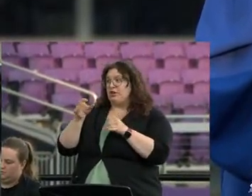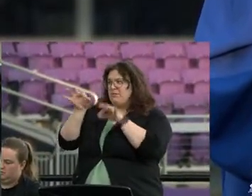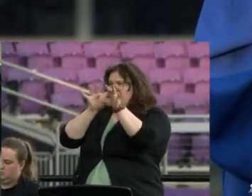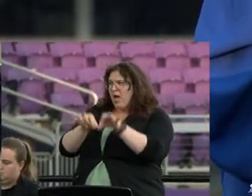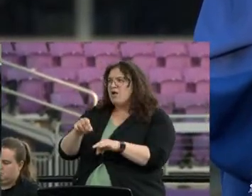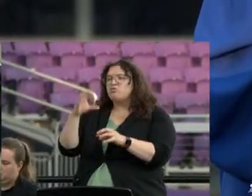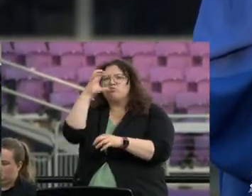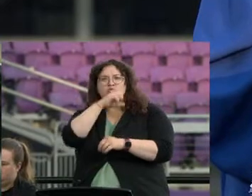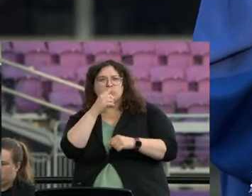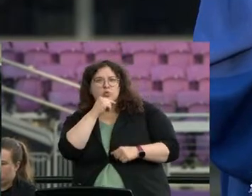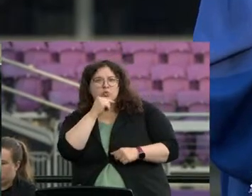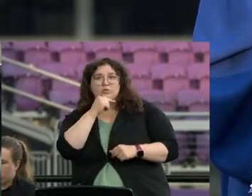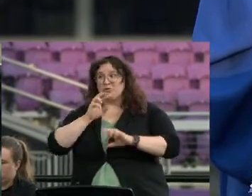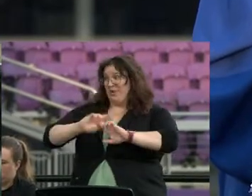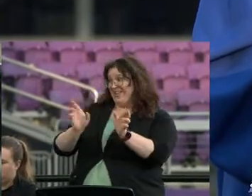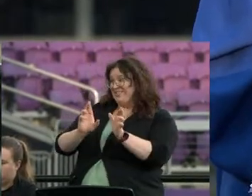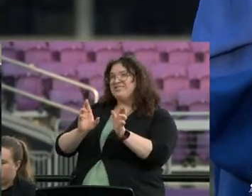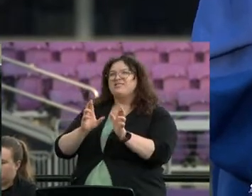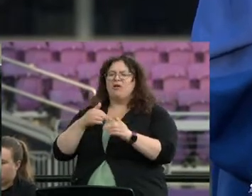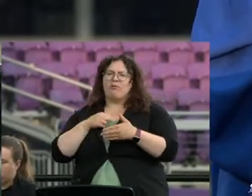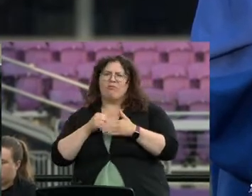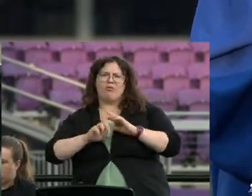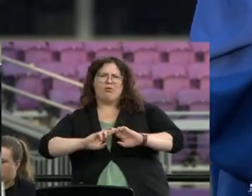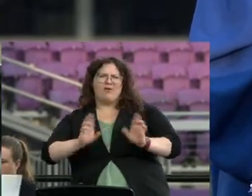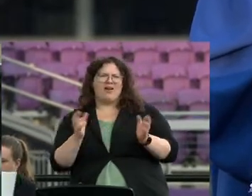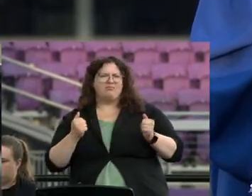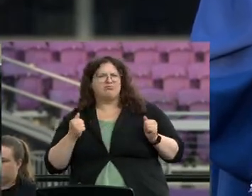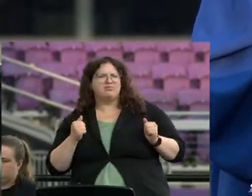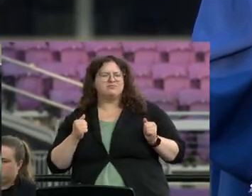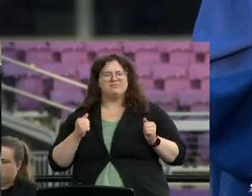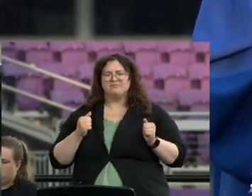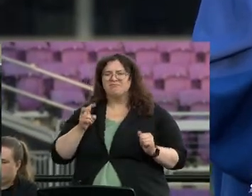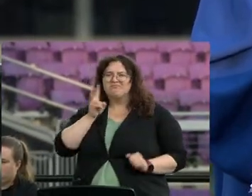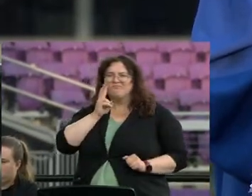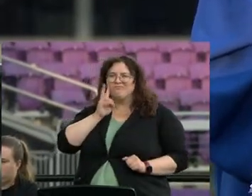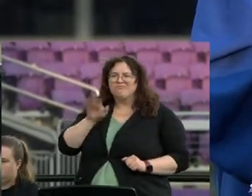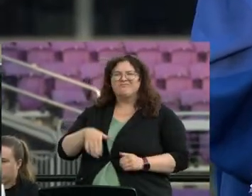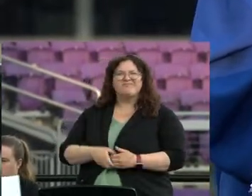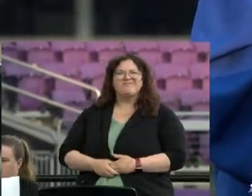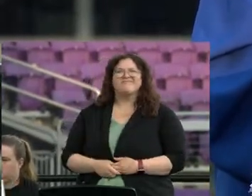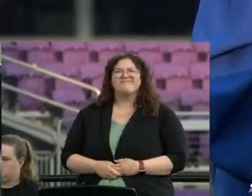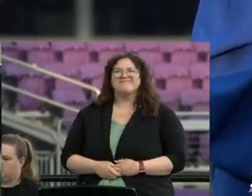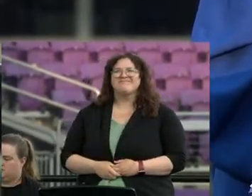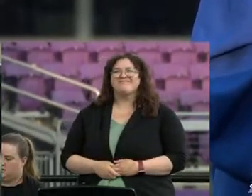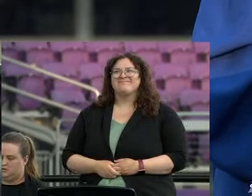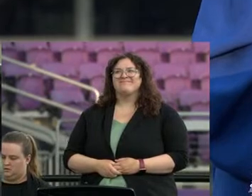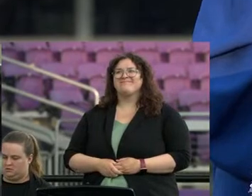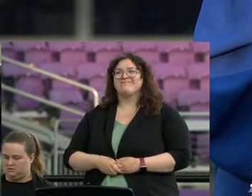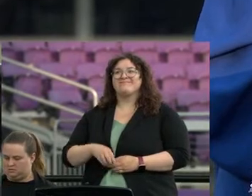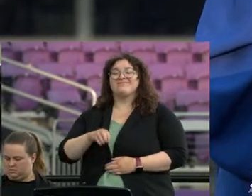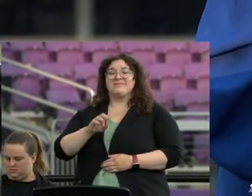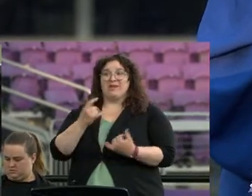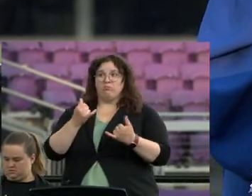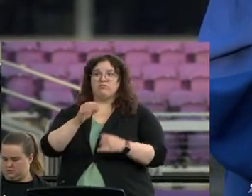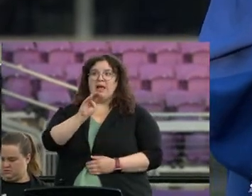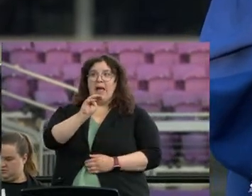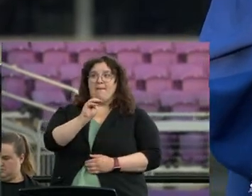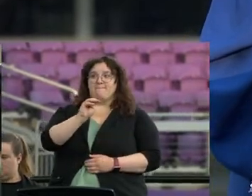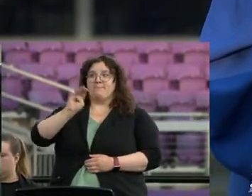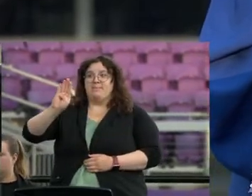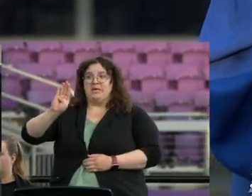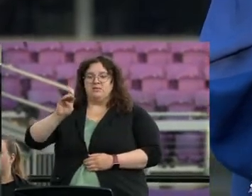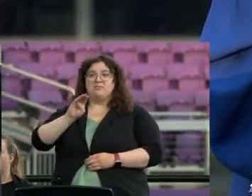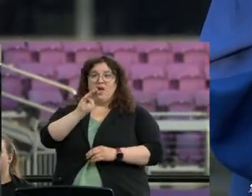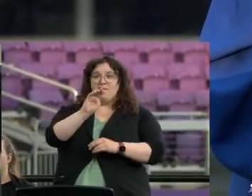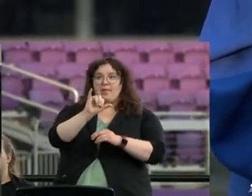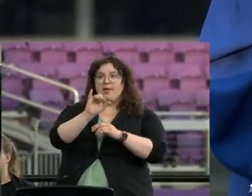is. Macy, you ready? I was born ready. We'll see about that. All right, the initials are MB.